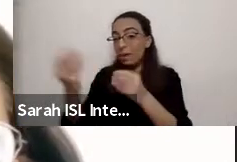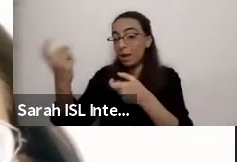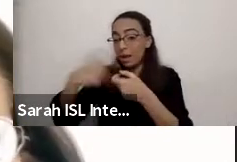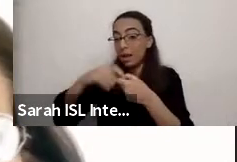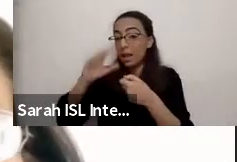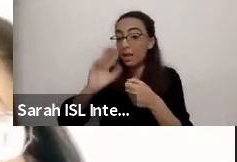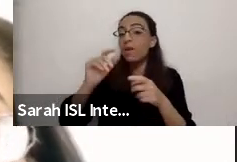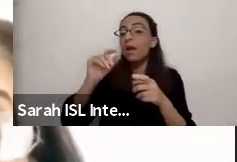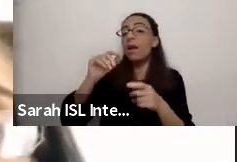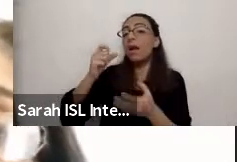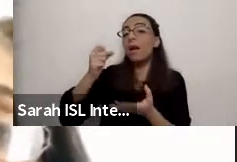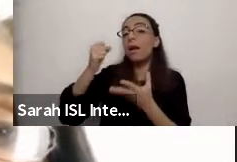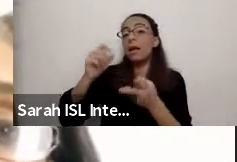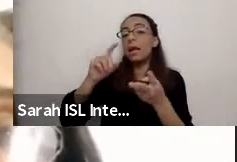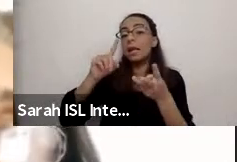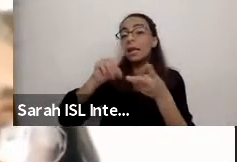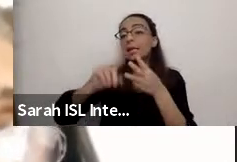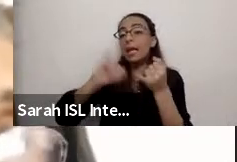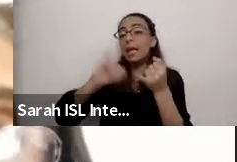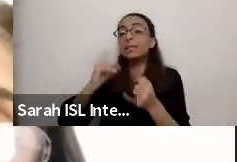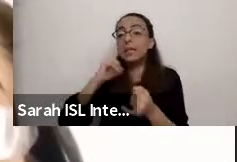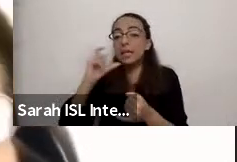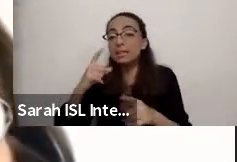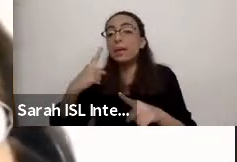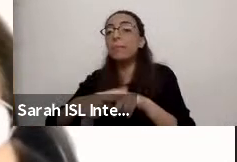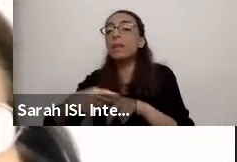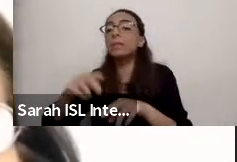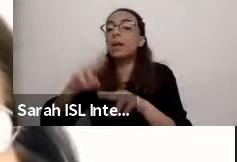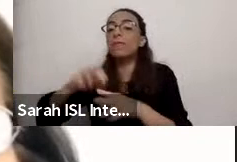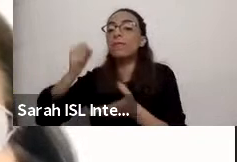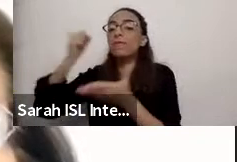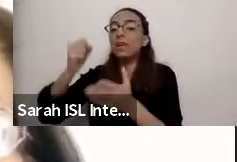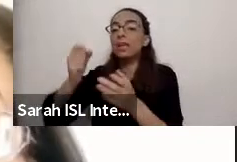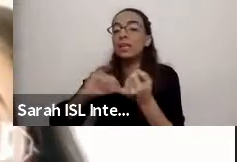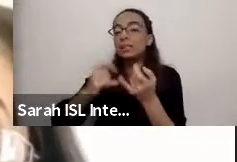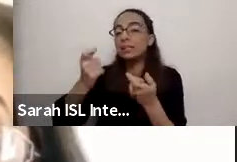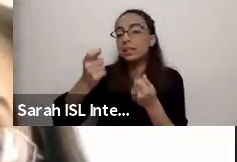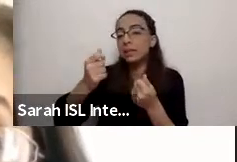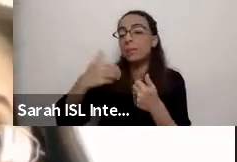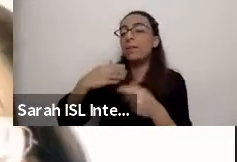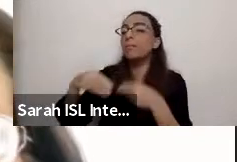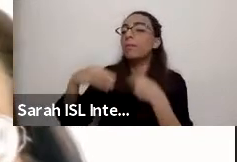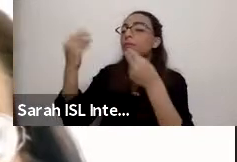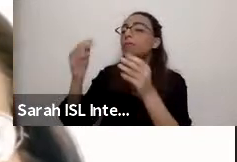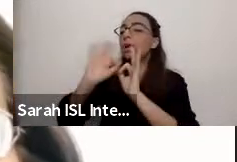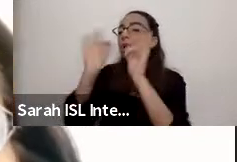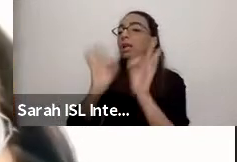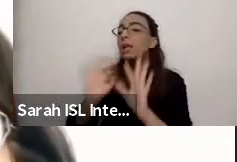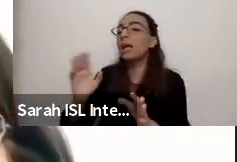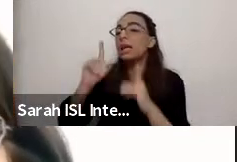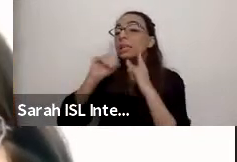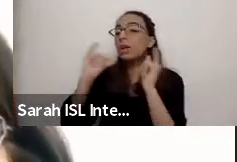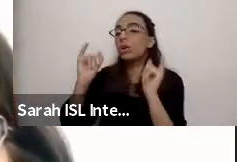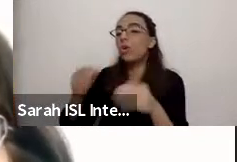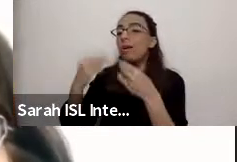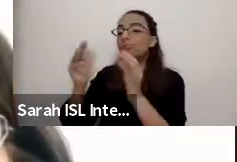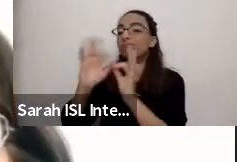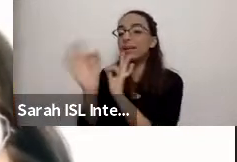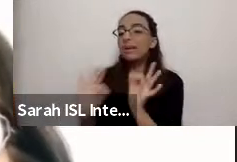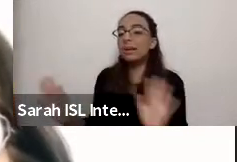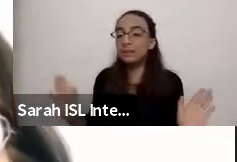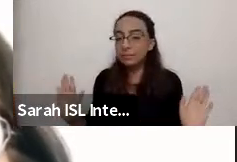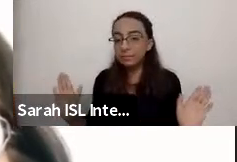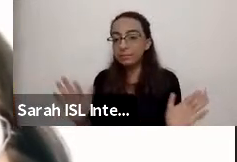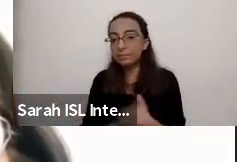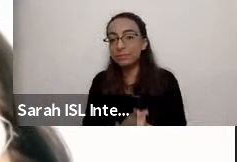the ESIC and Provident Fund schemes, thus providing social security to our